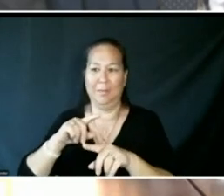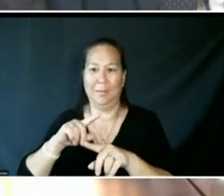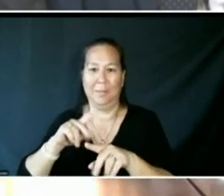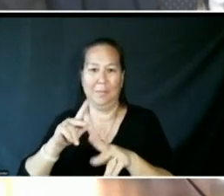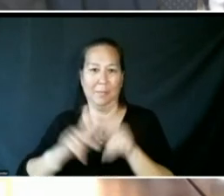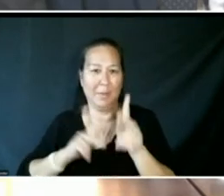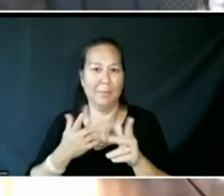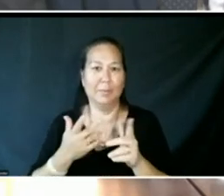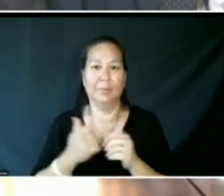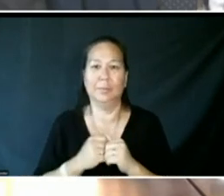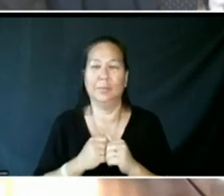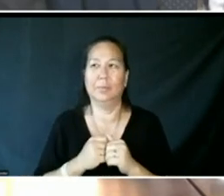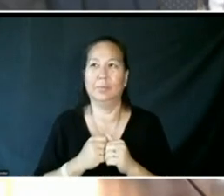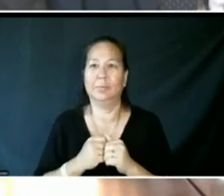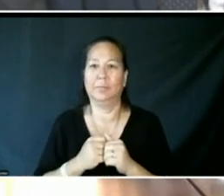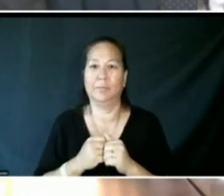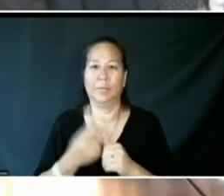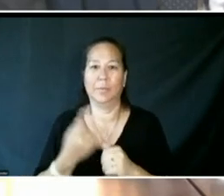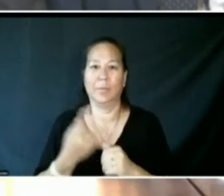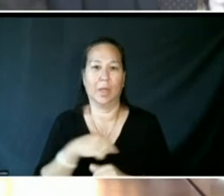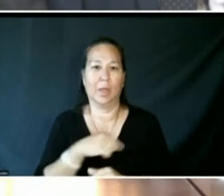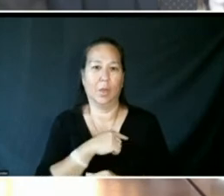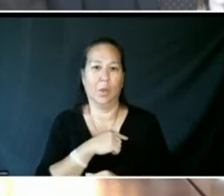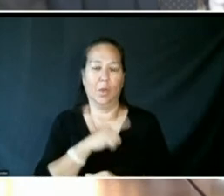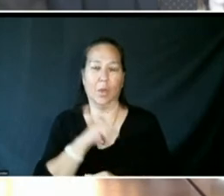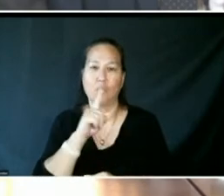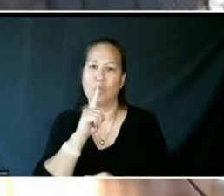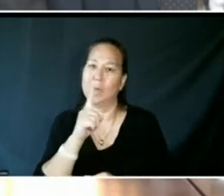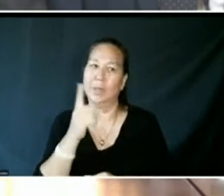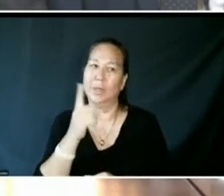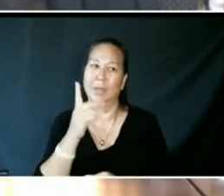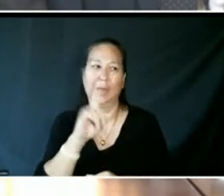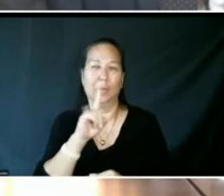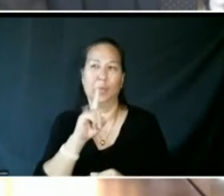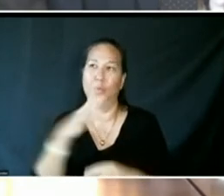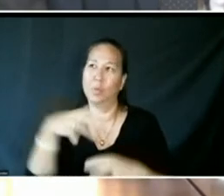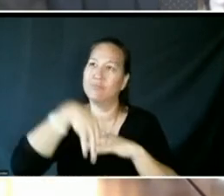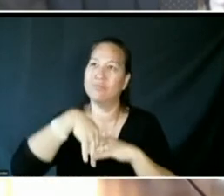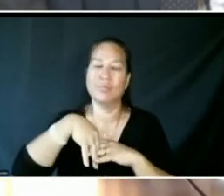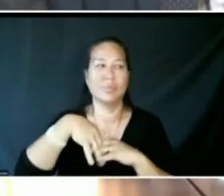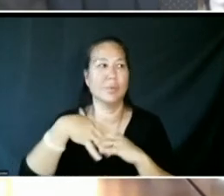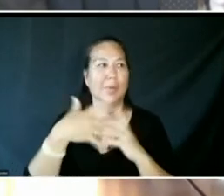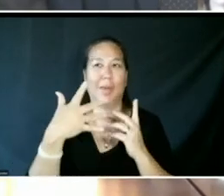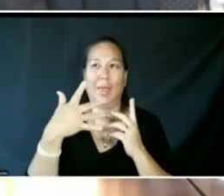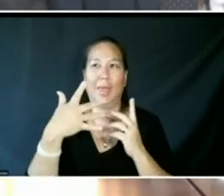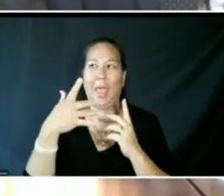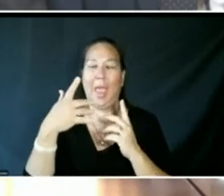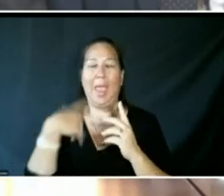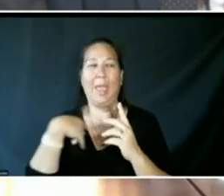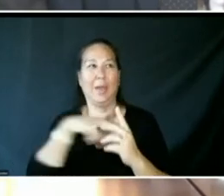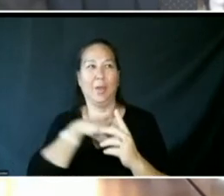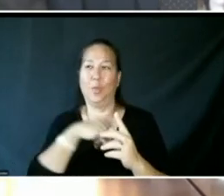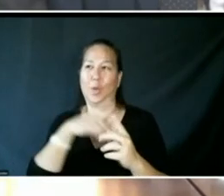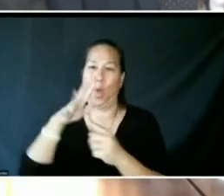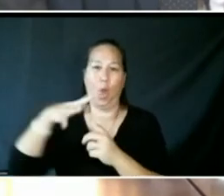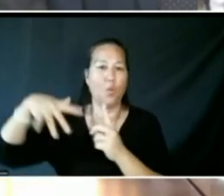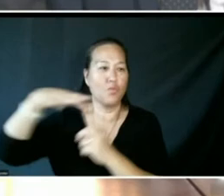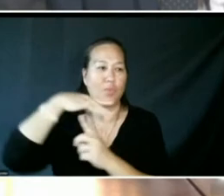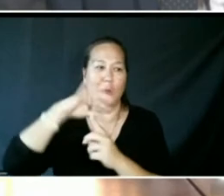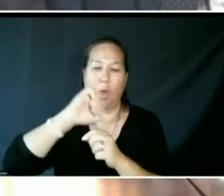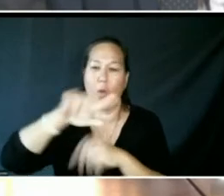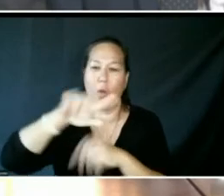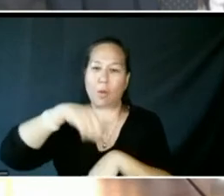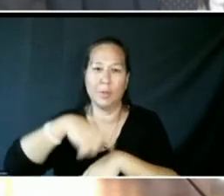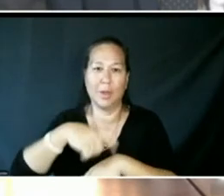been sort of been steeping in this kind of stuff. So it was around us all the time, so I didn't take note of it more than adding to the pile of